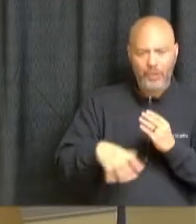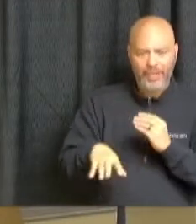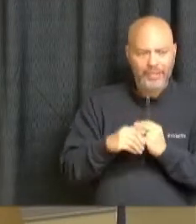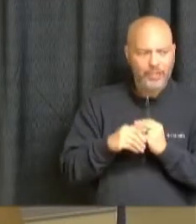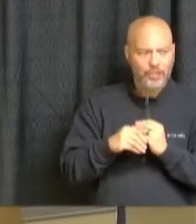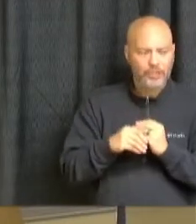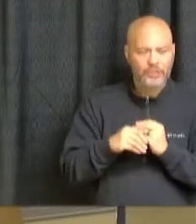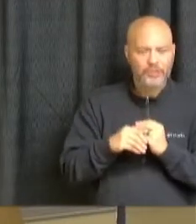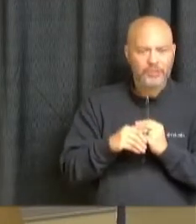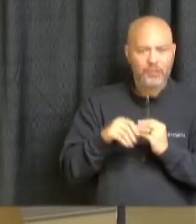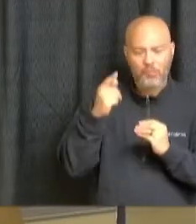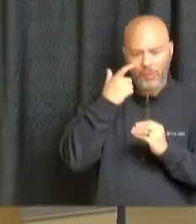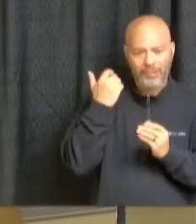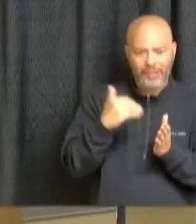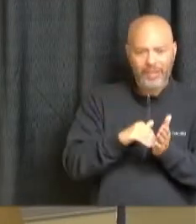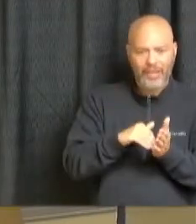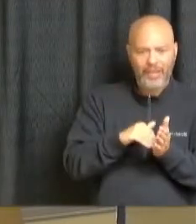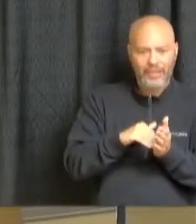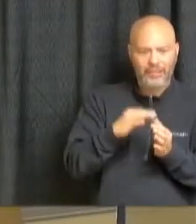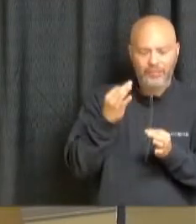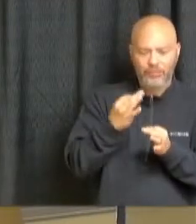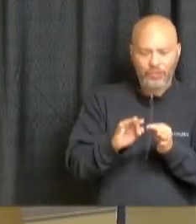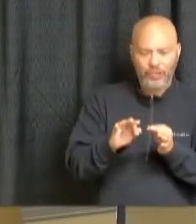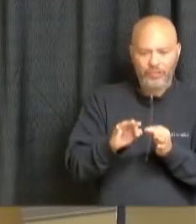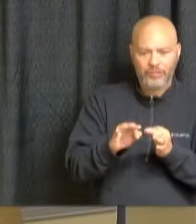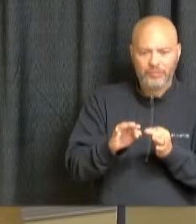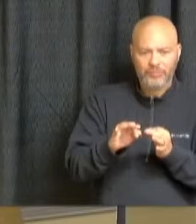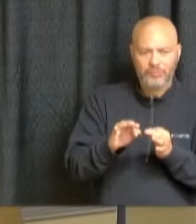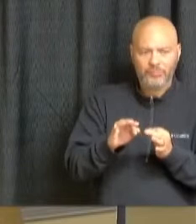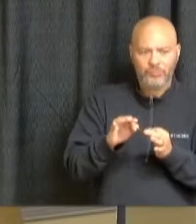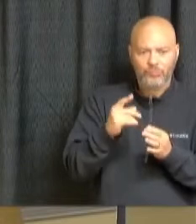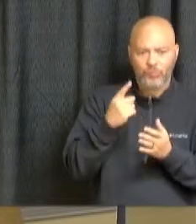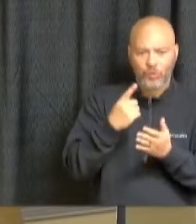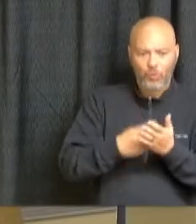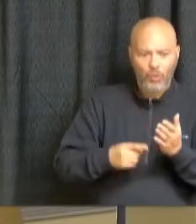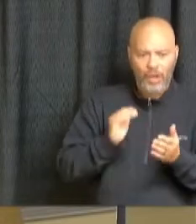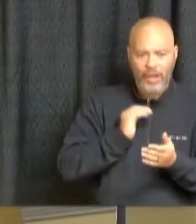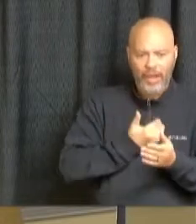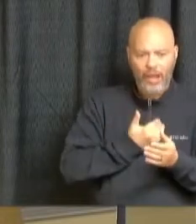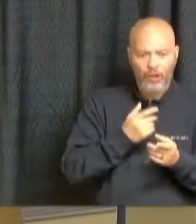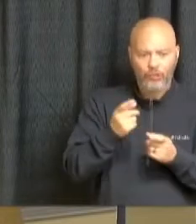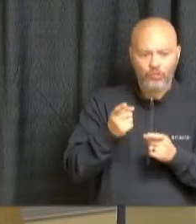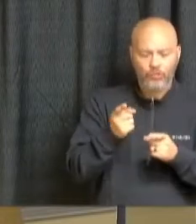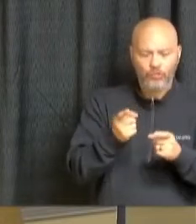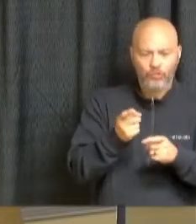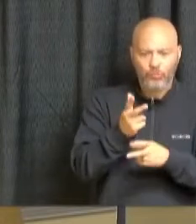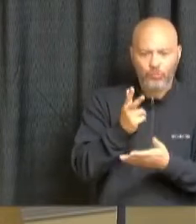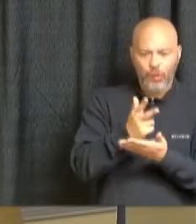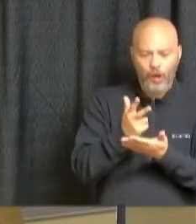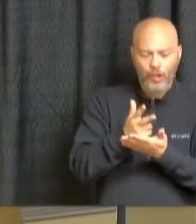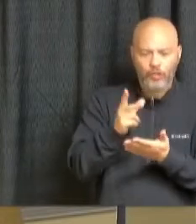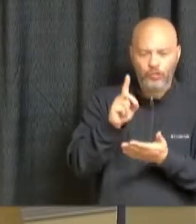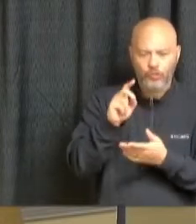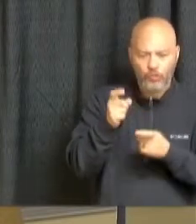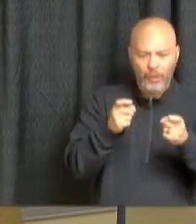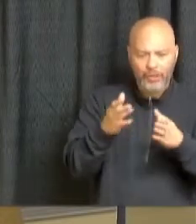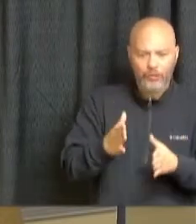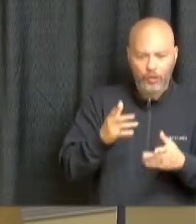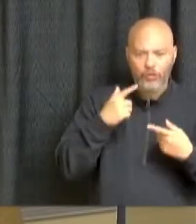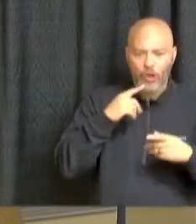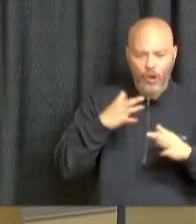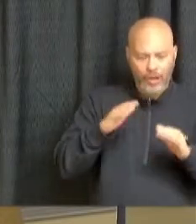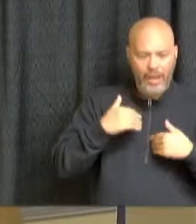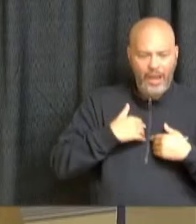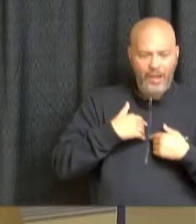this because again, it is just reiterating what our parking director has told us, and that way everybody has a